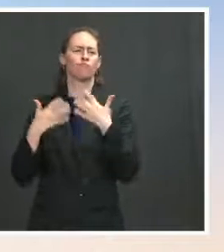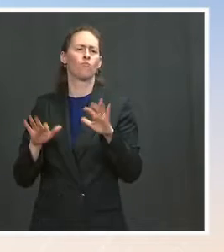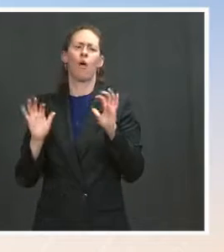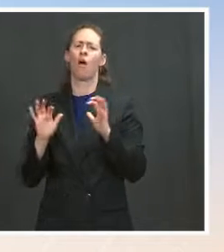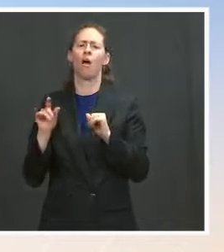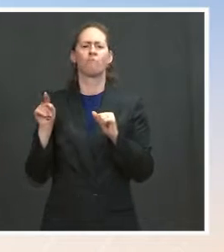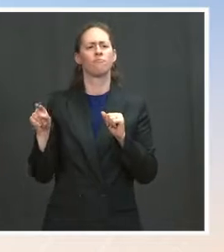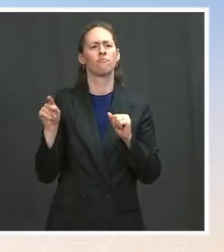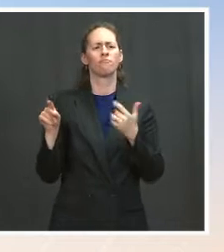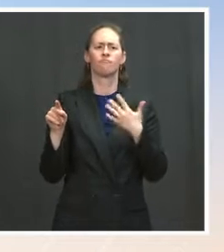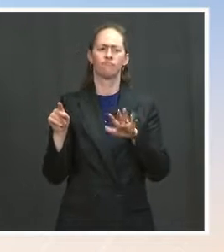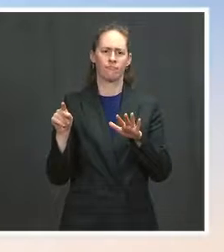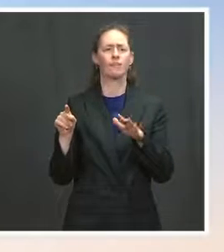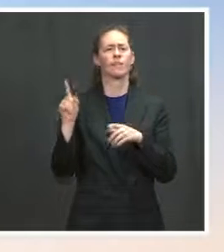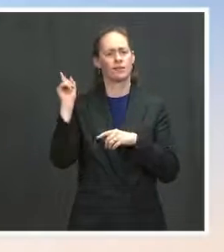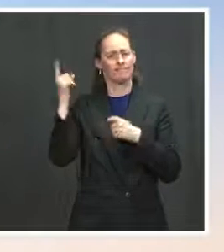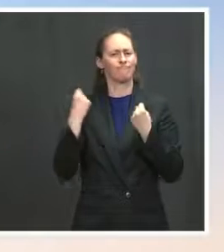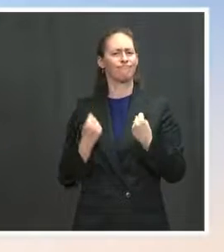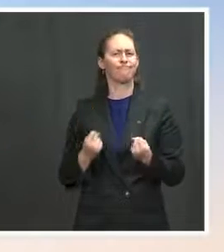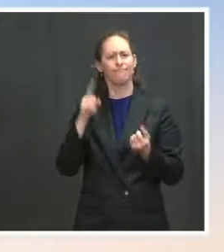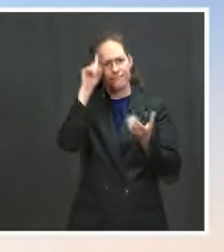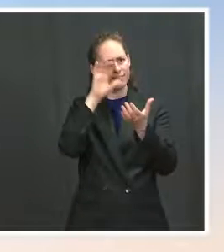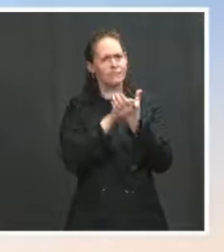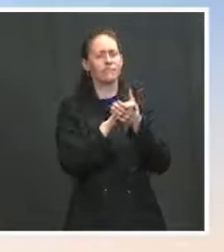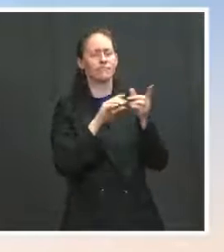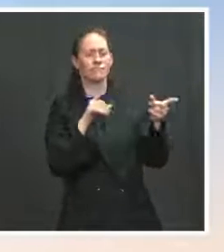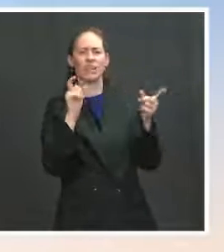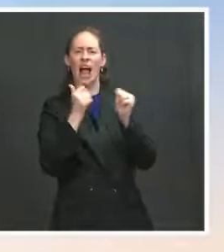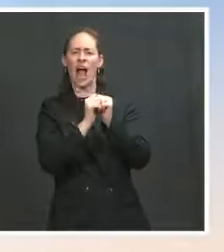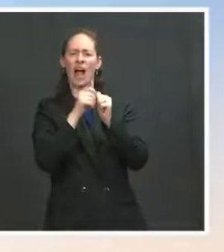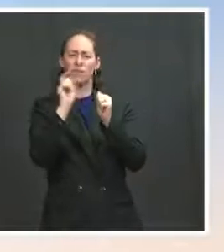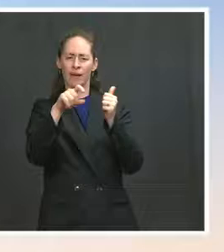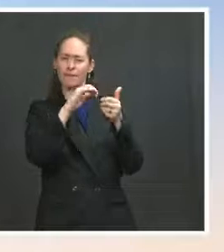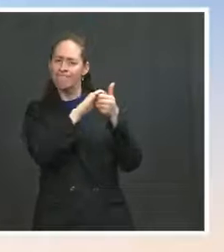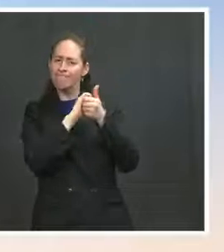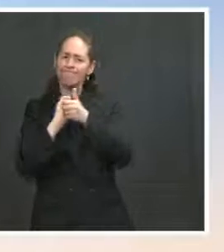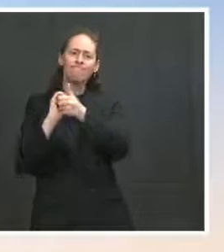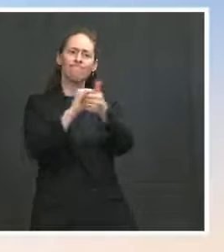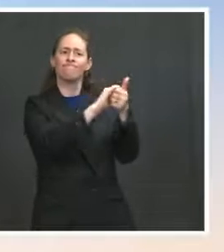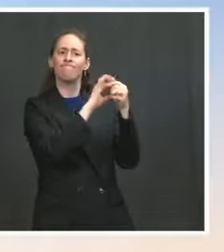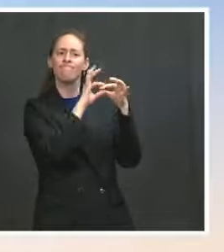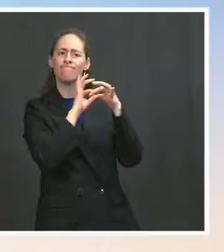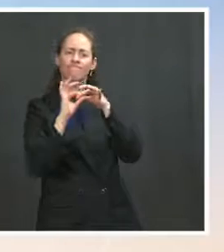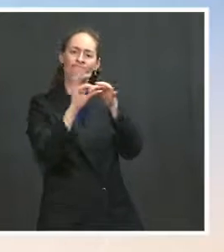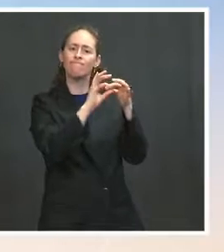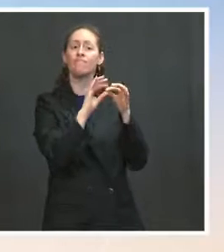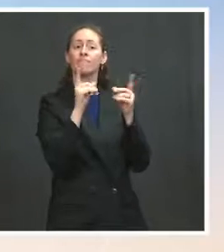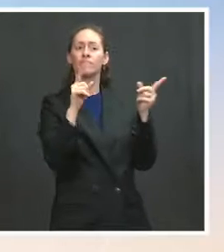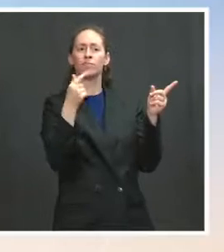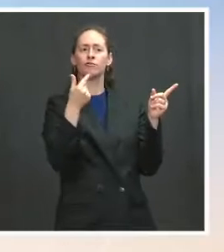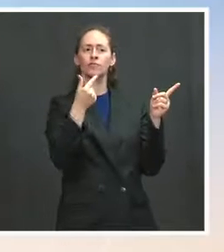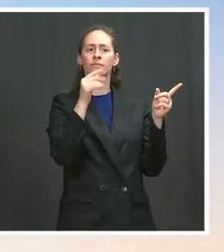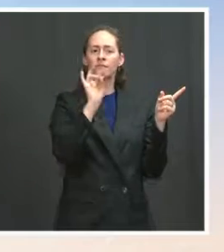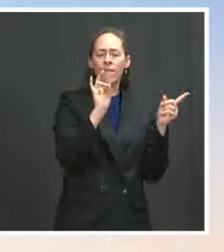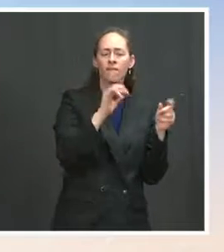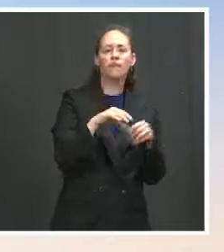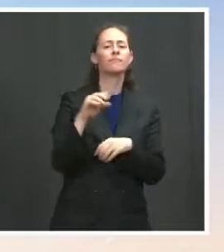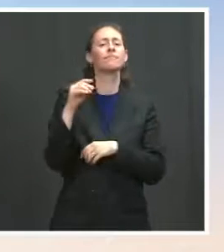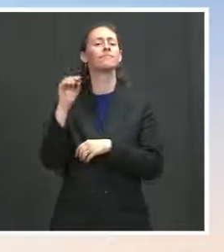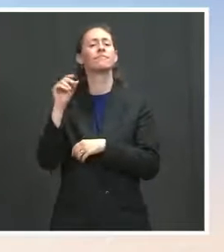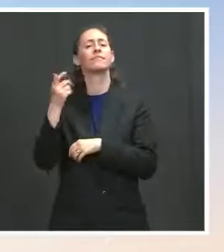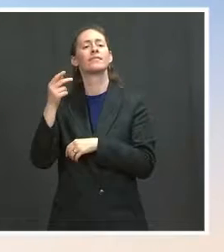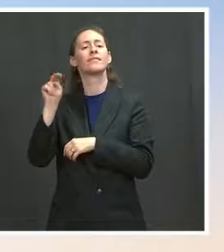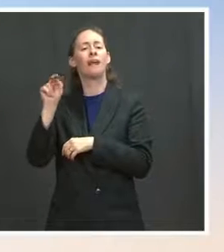we are working with our partners and our allies. Many of them are in the G7 and in NATO, and certainly discussing issues as it relates